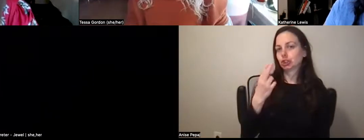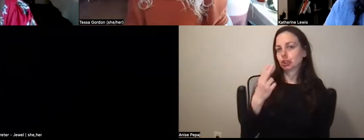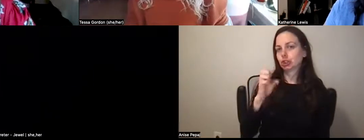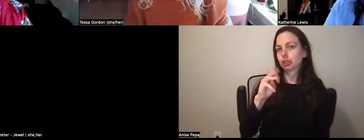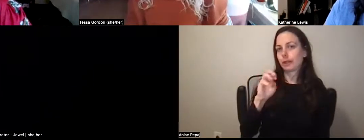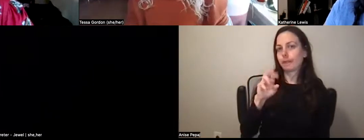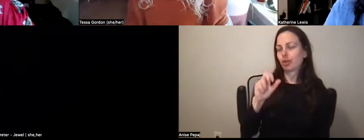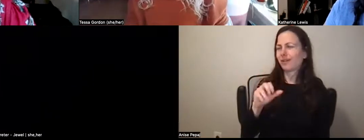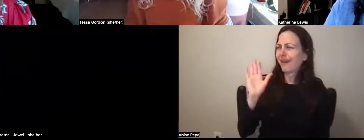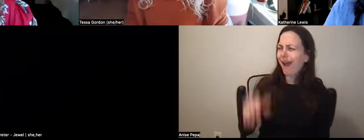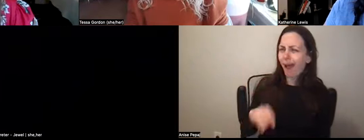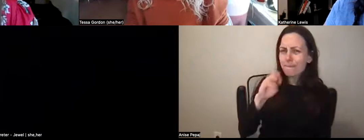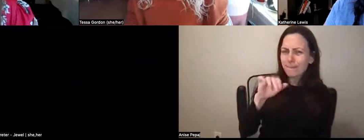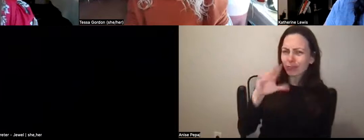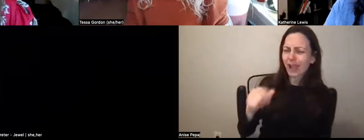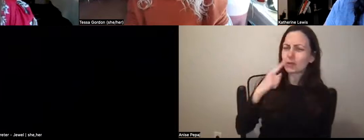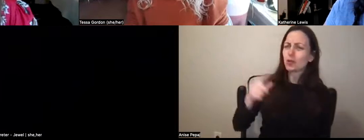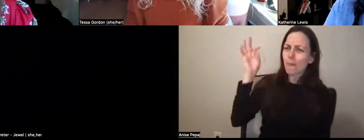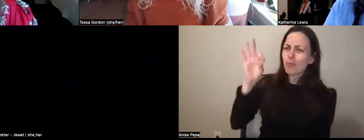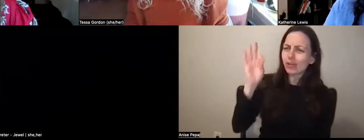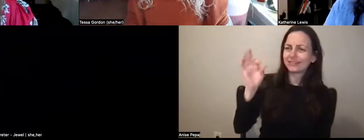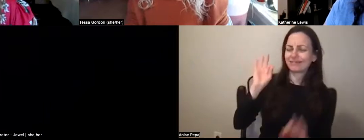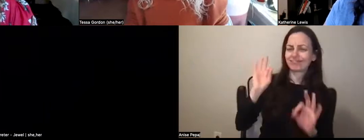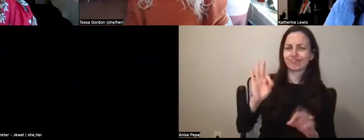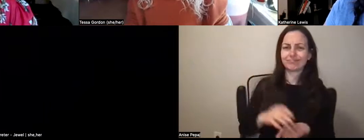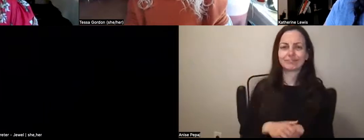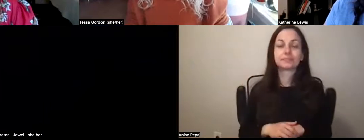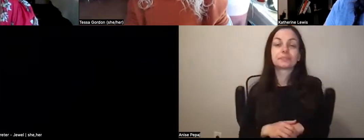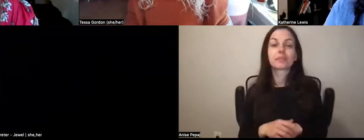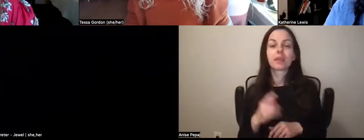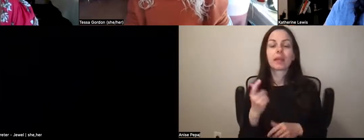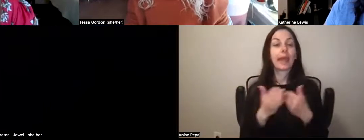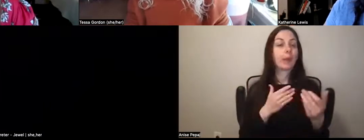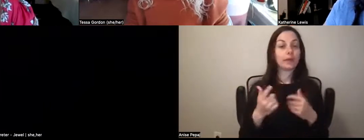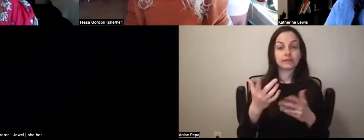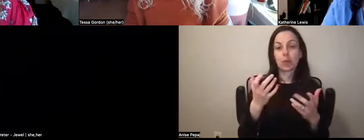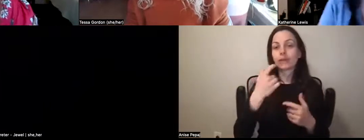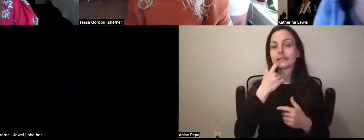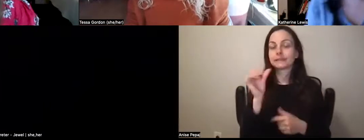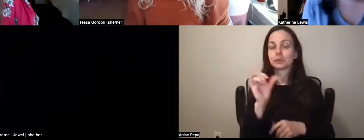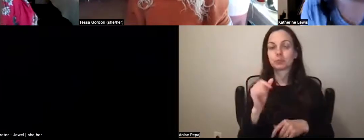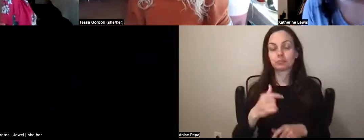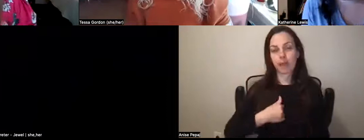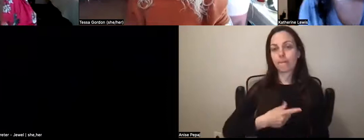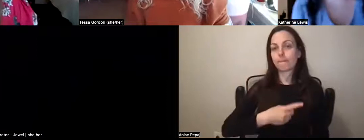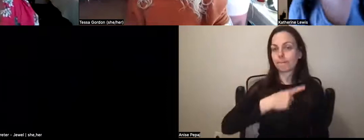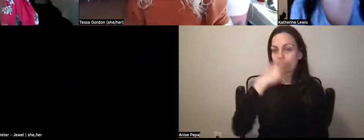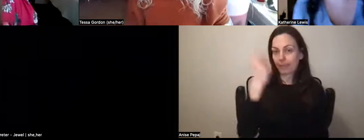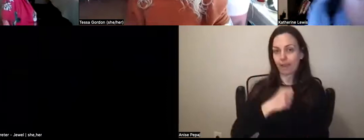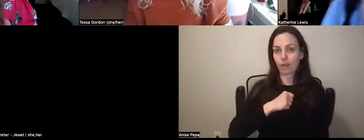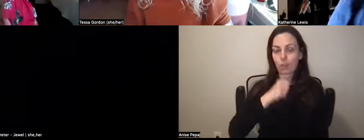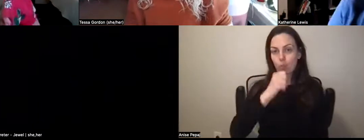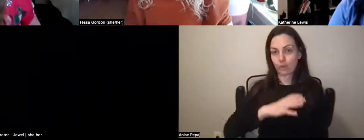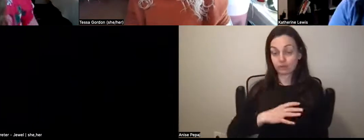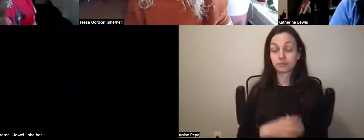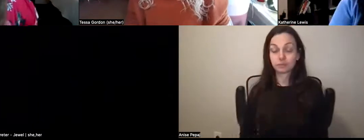Maria, girl, you better preach. Anyway, I wanted to say this too, because, you know, I am a Black woman, and I just want to, you know, say